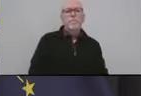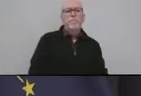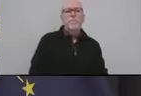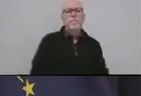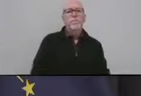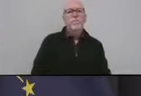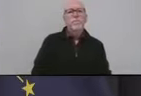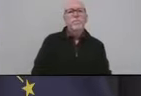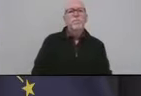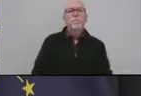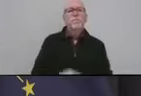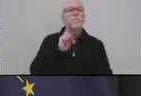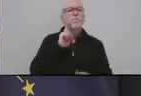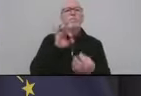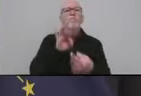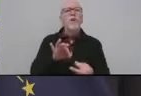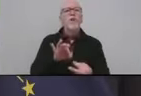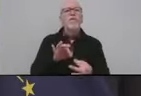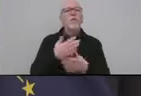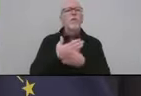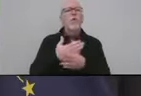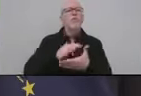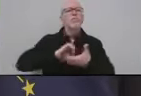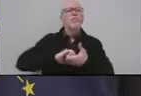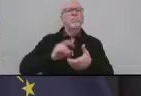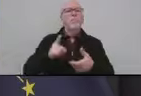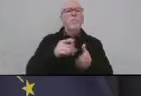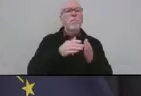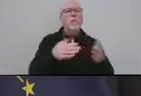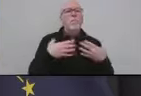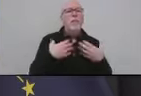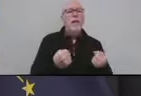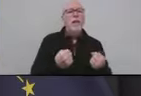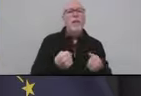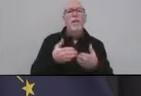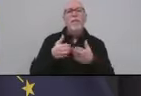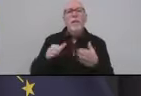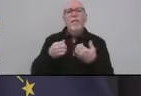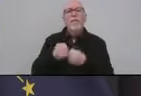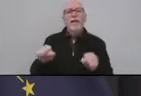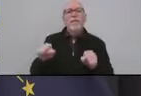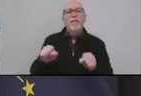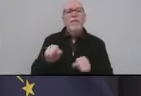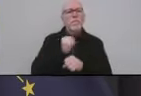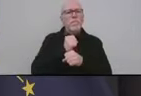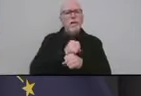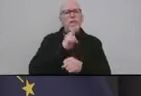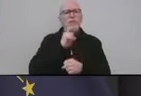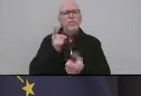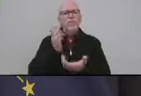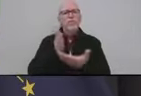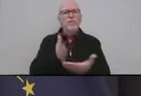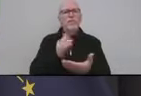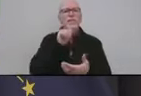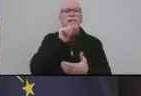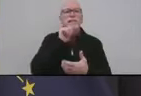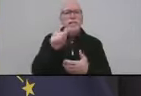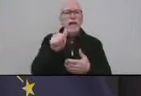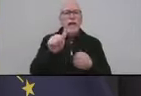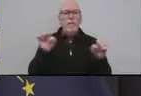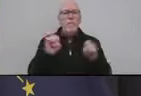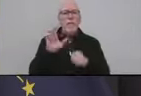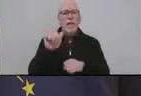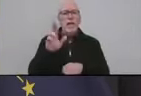the perfect partnership of public health and public safety, ensuring the delivery of non-emergent care to one of our most